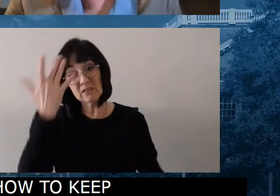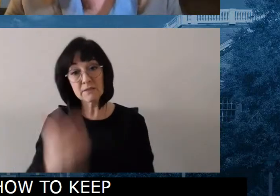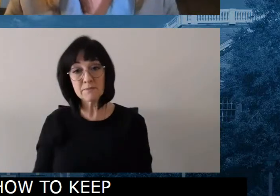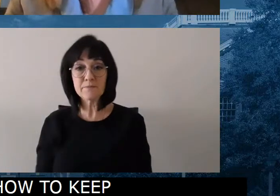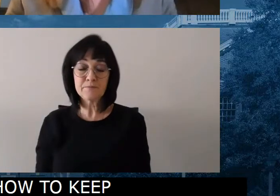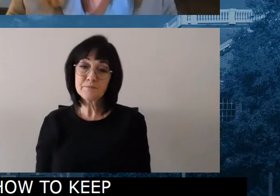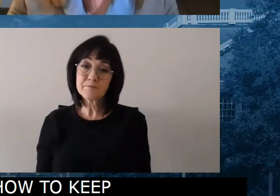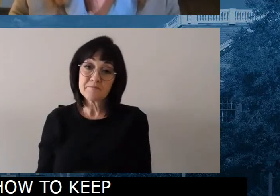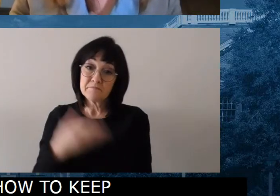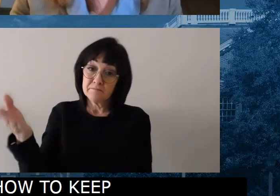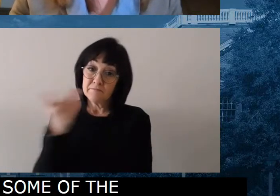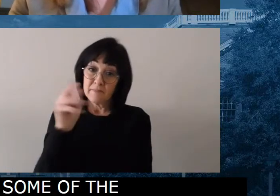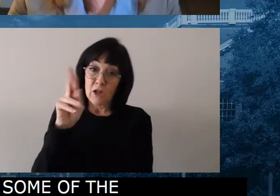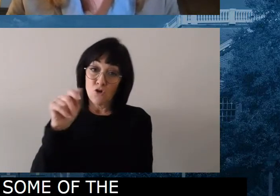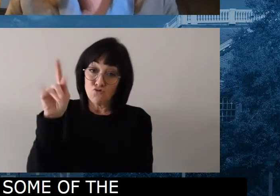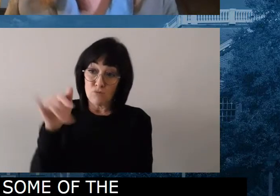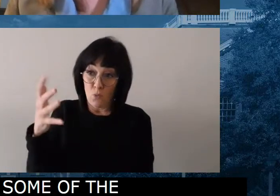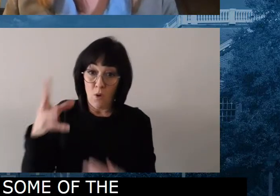No, thank you, Governor.